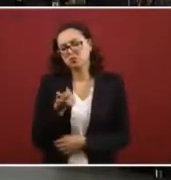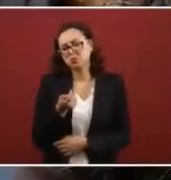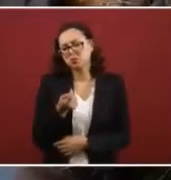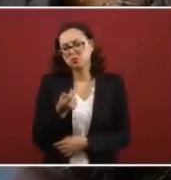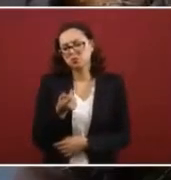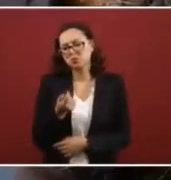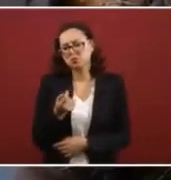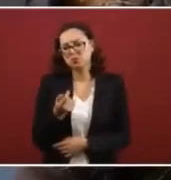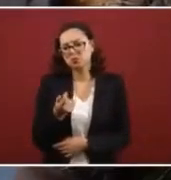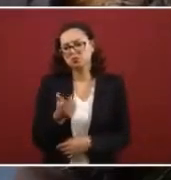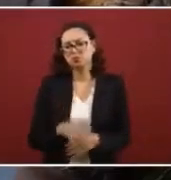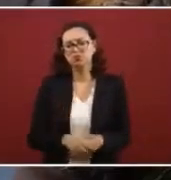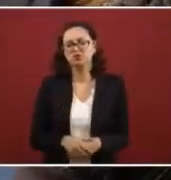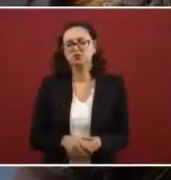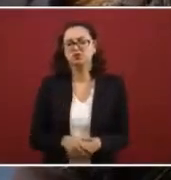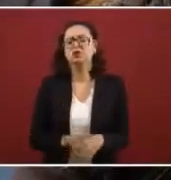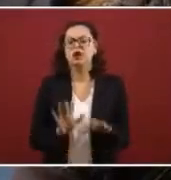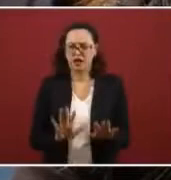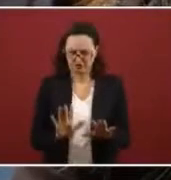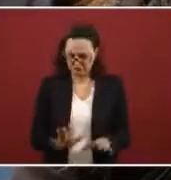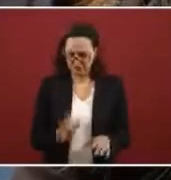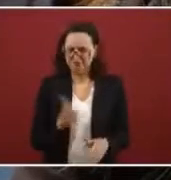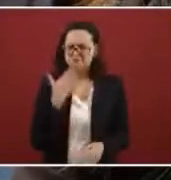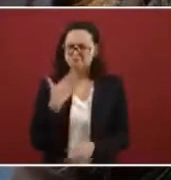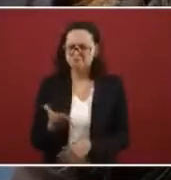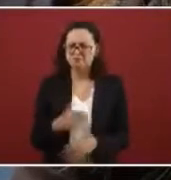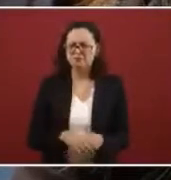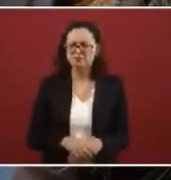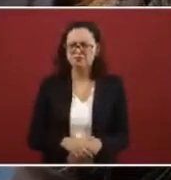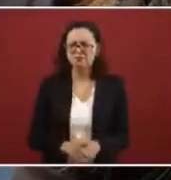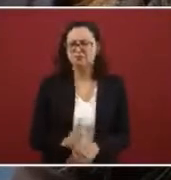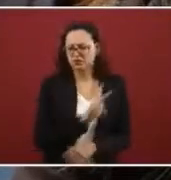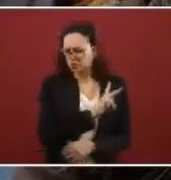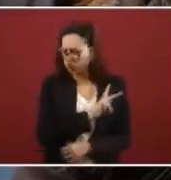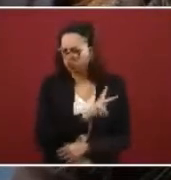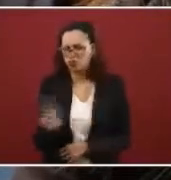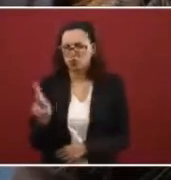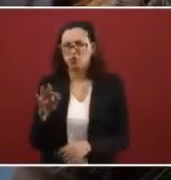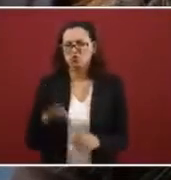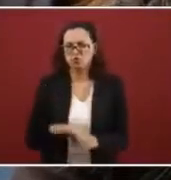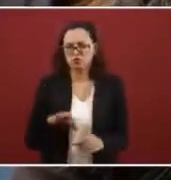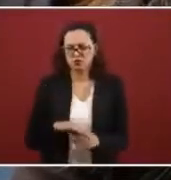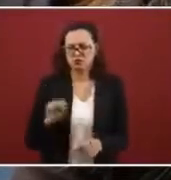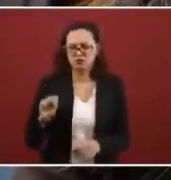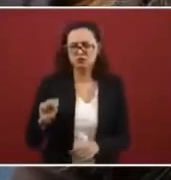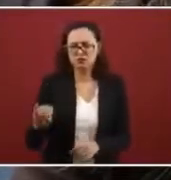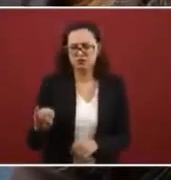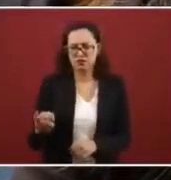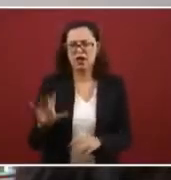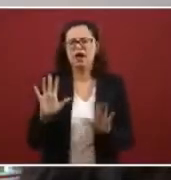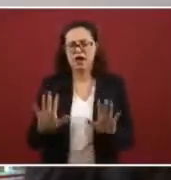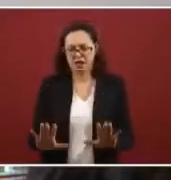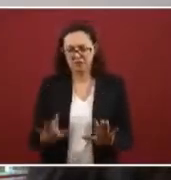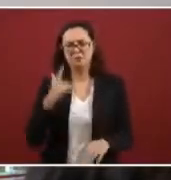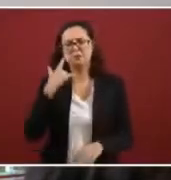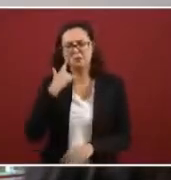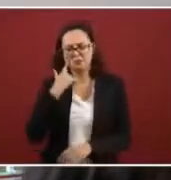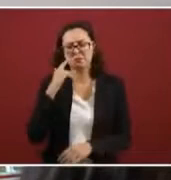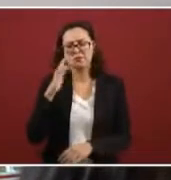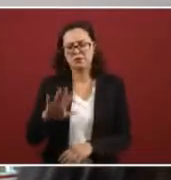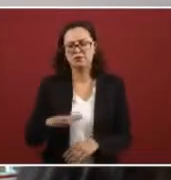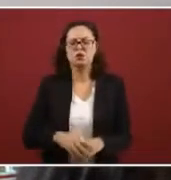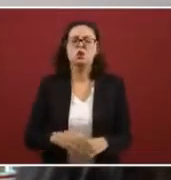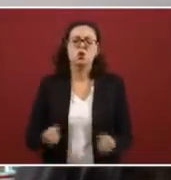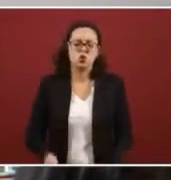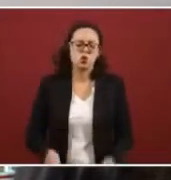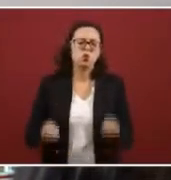few municipalities. No, en su momento. Por eso, pero vamos a ver cuántos. No, we have